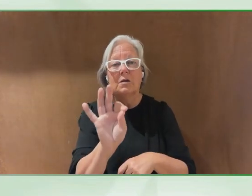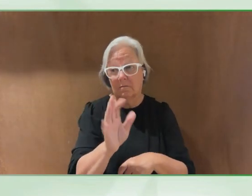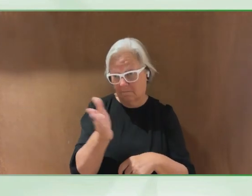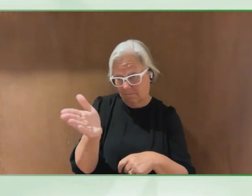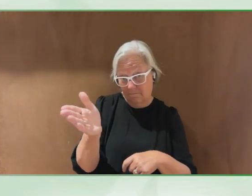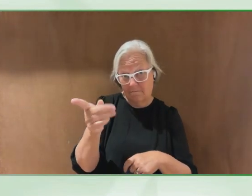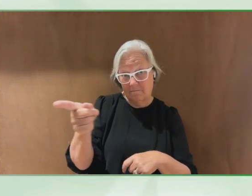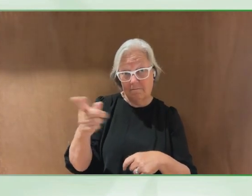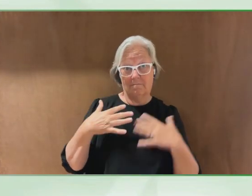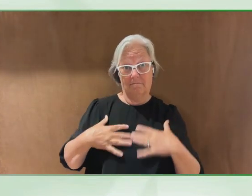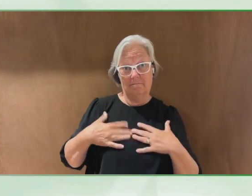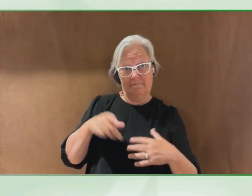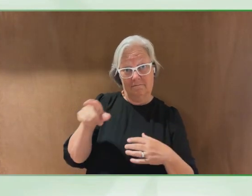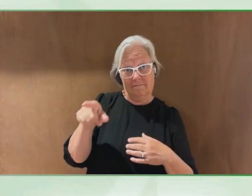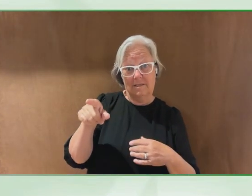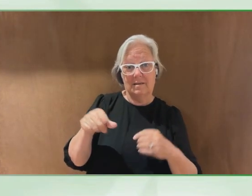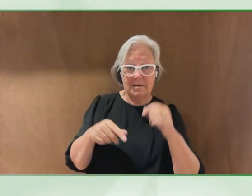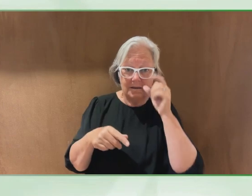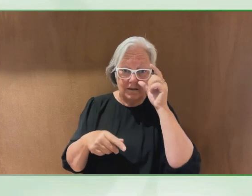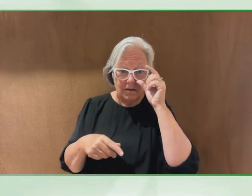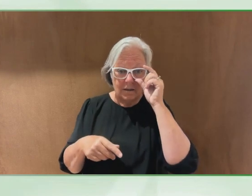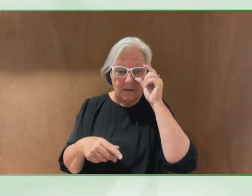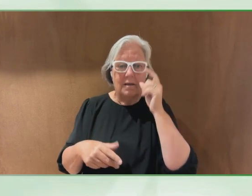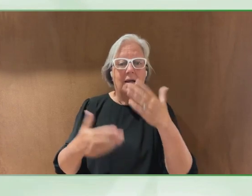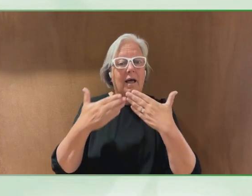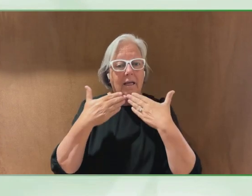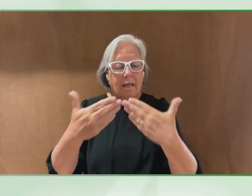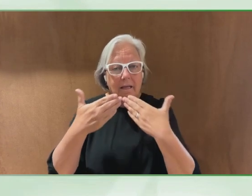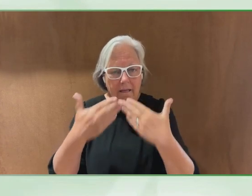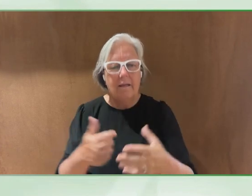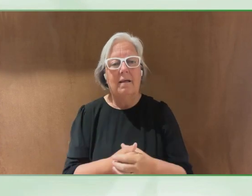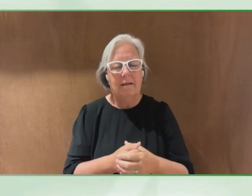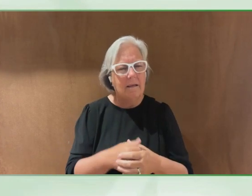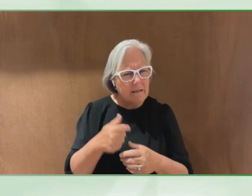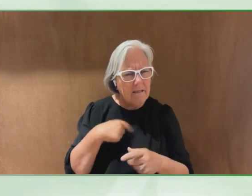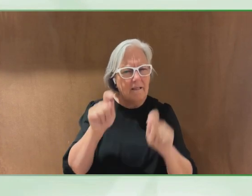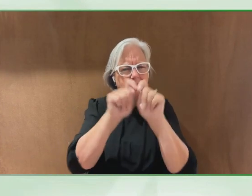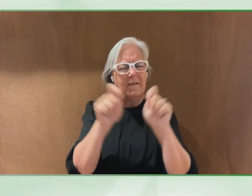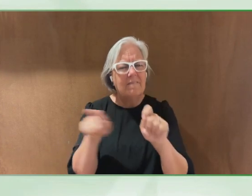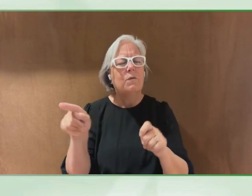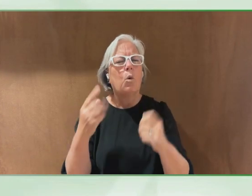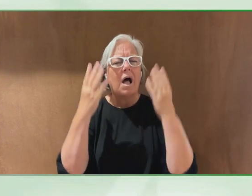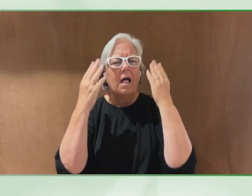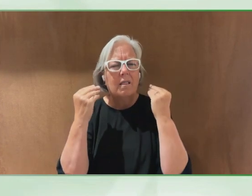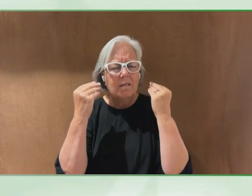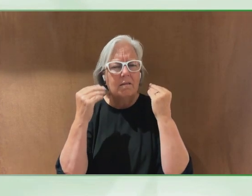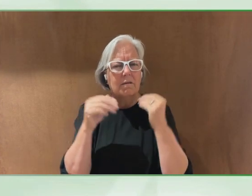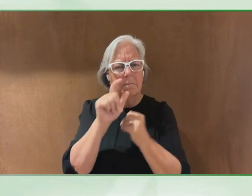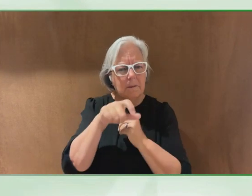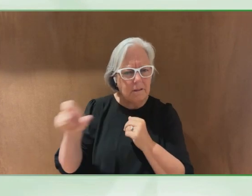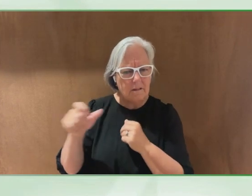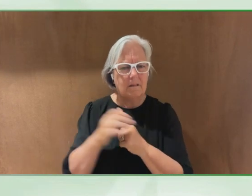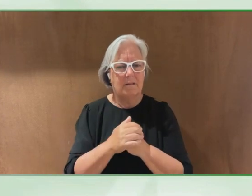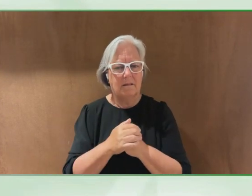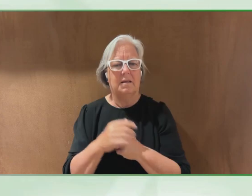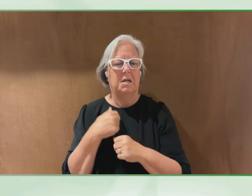okay? Thank you very much. Lydia Best from the European Federation of Hard of Hearing People. I am really amazed to watch the young